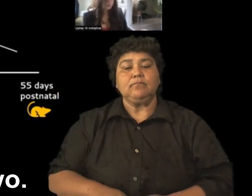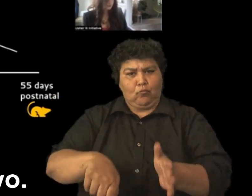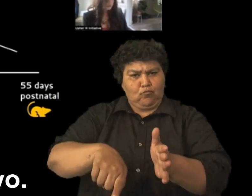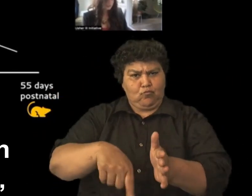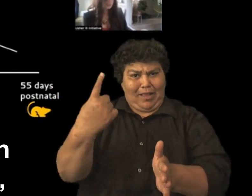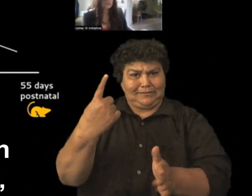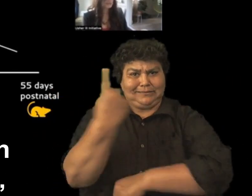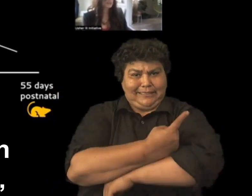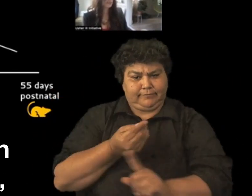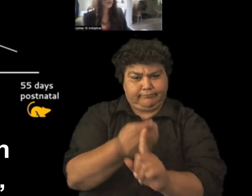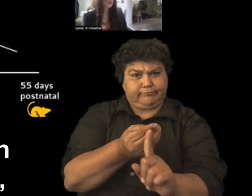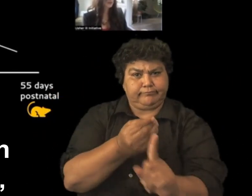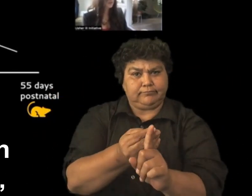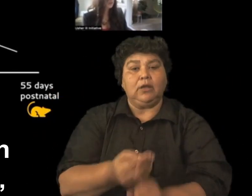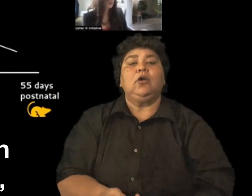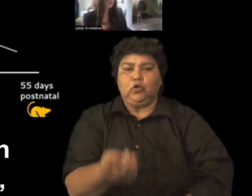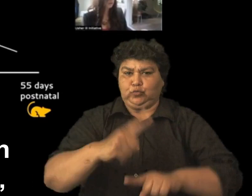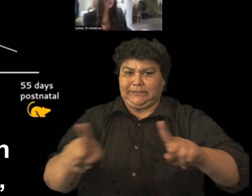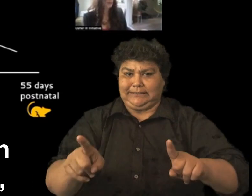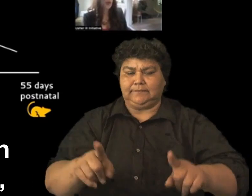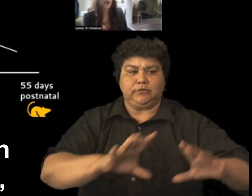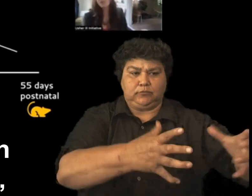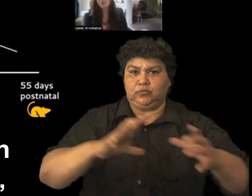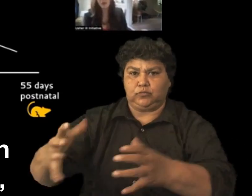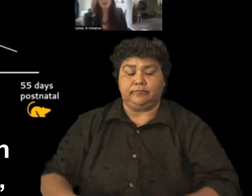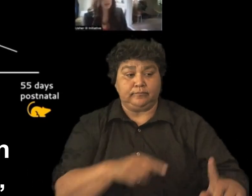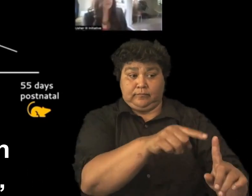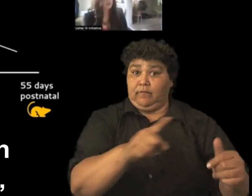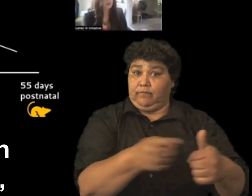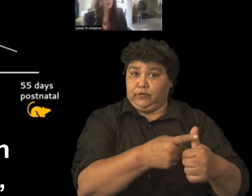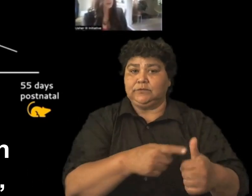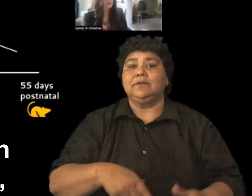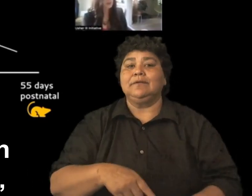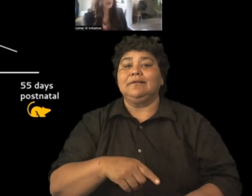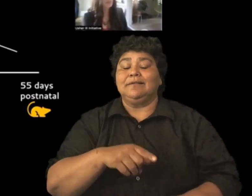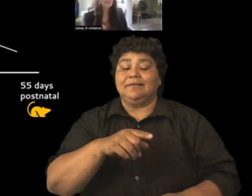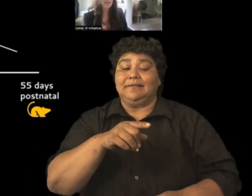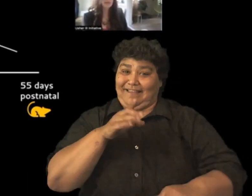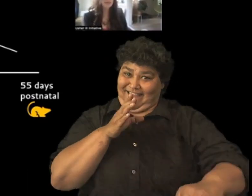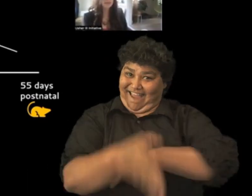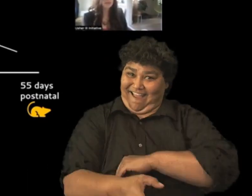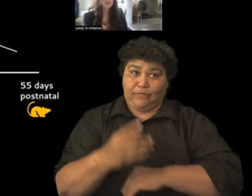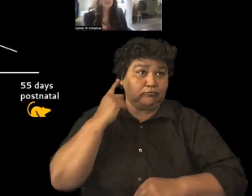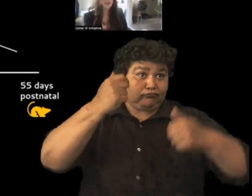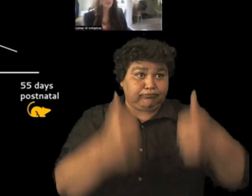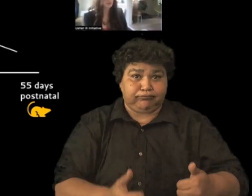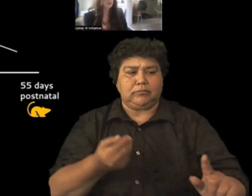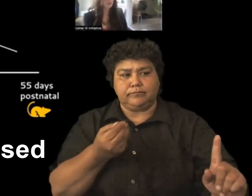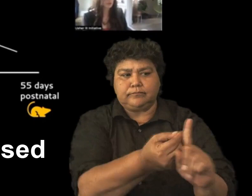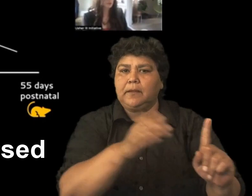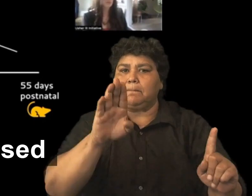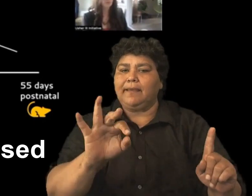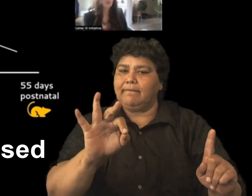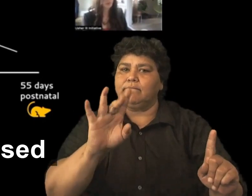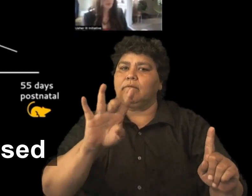The first examined the impact of BF844 after the onset of hearing loss, and the second examined its impact